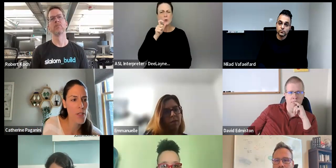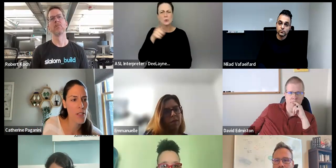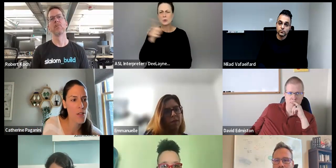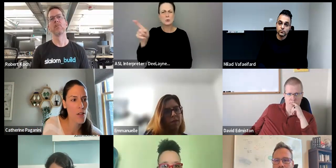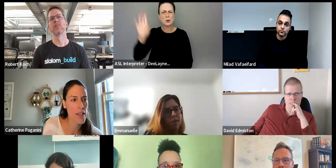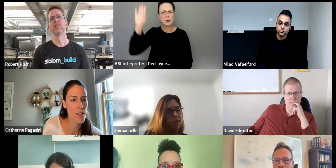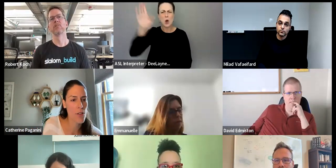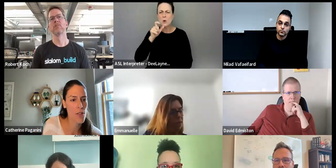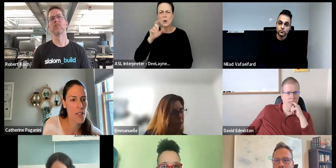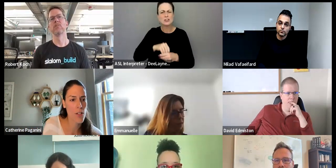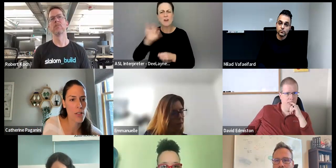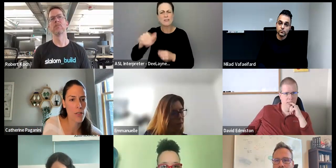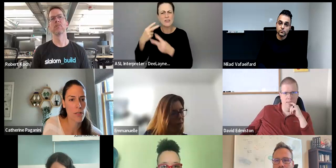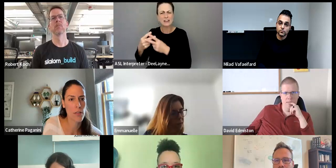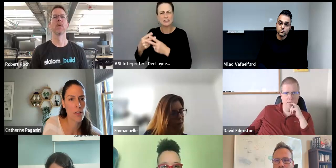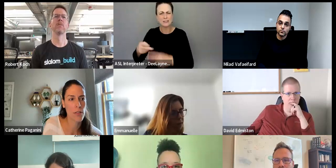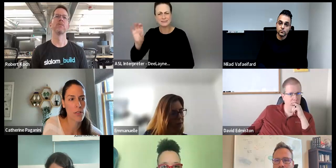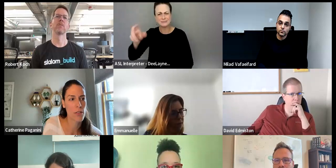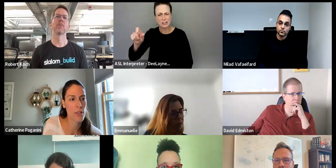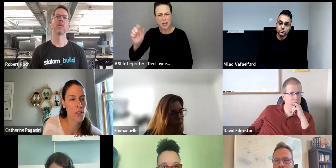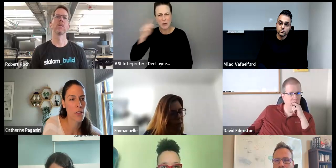hands up, who is on that Slack channel?